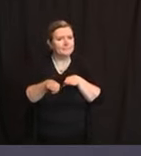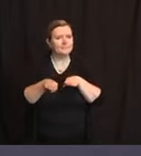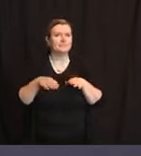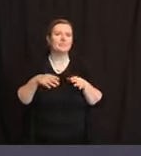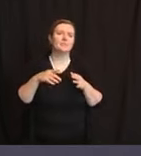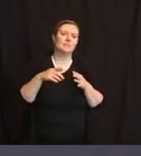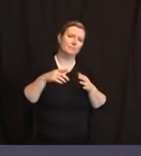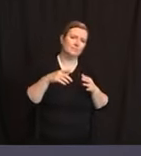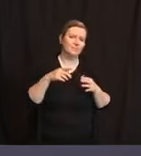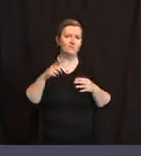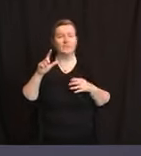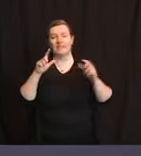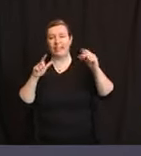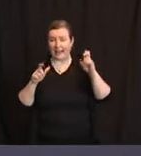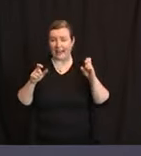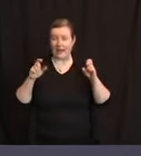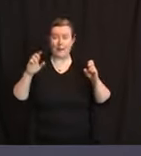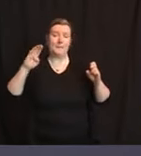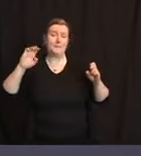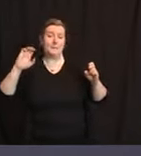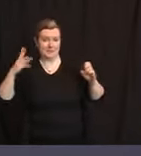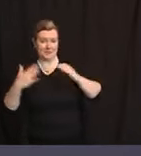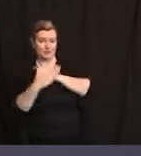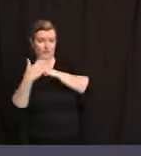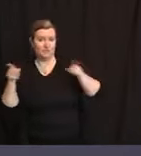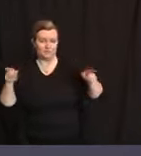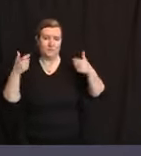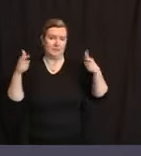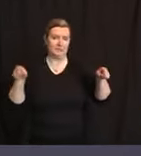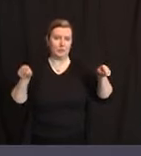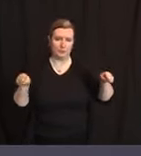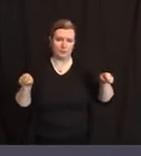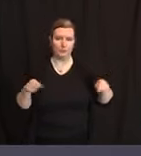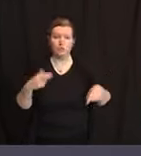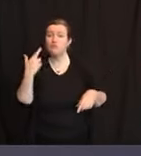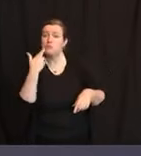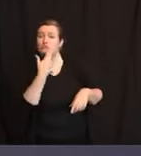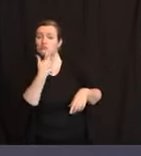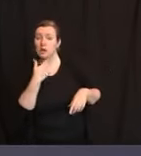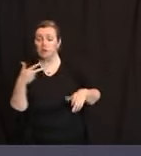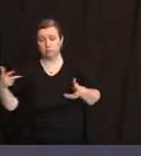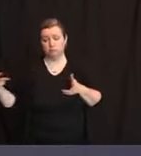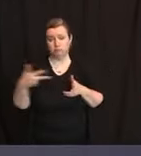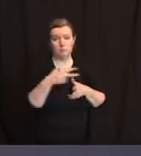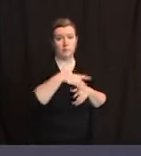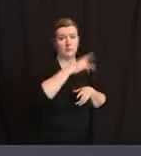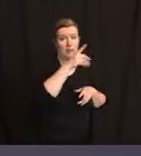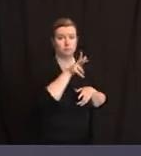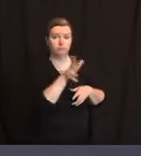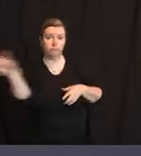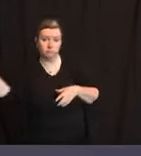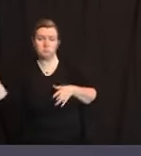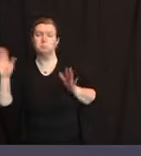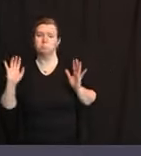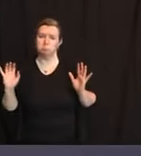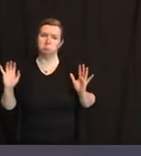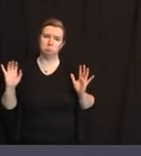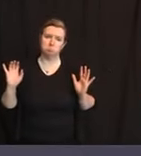so far. But curbside pickup in retail is not really connected to non-essential construction,